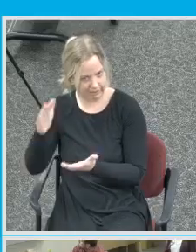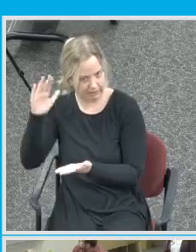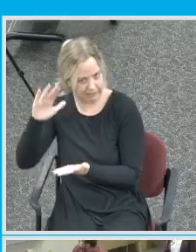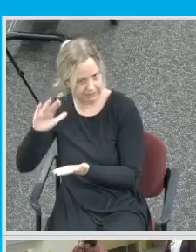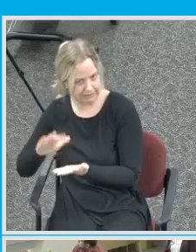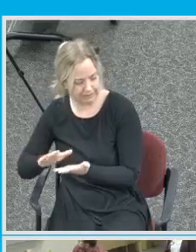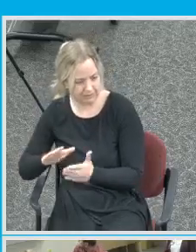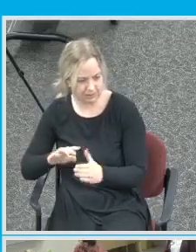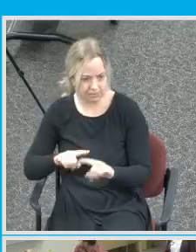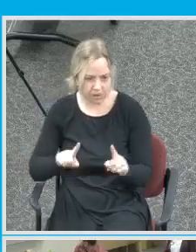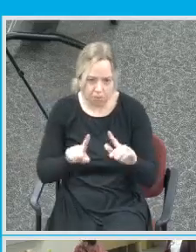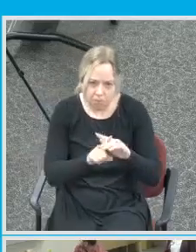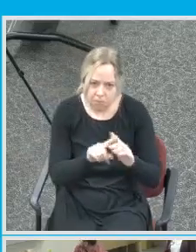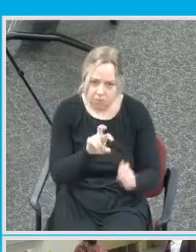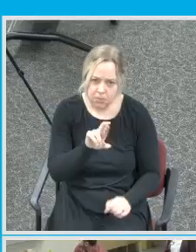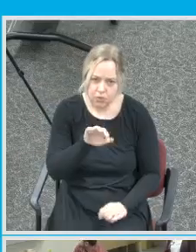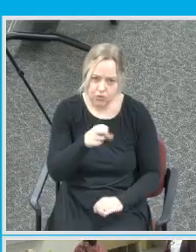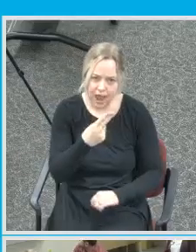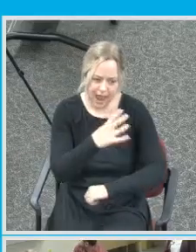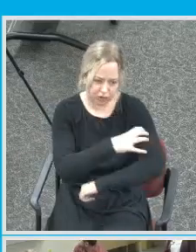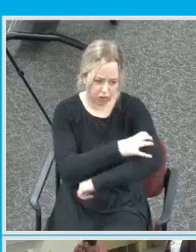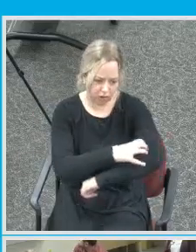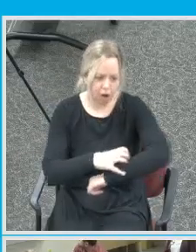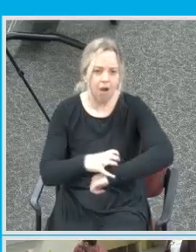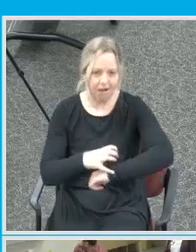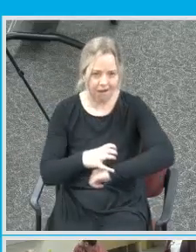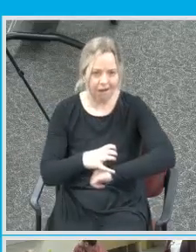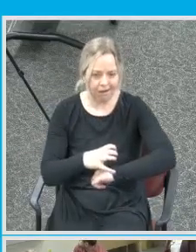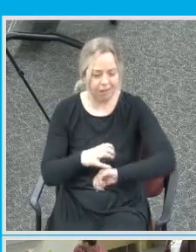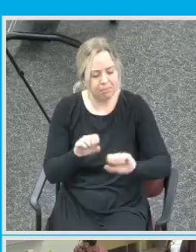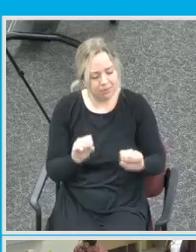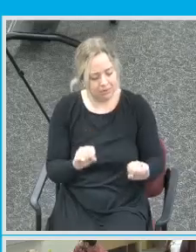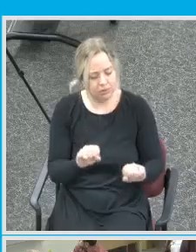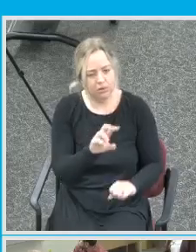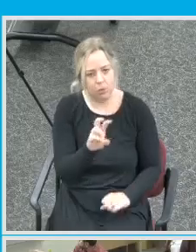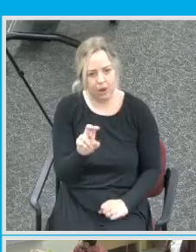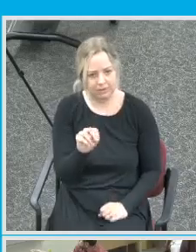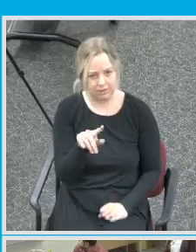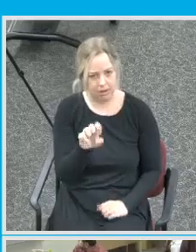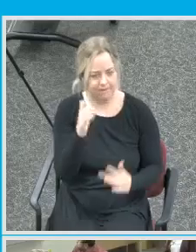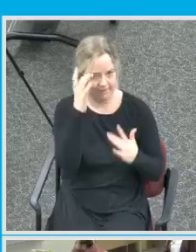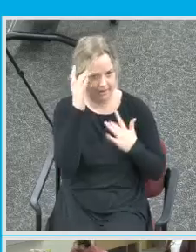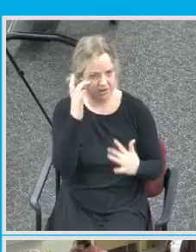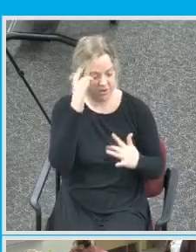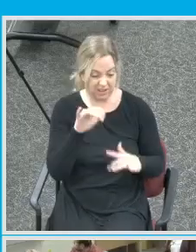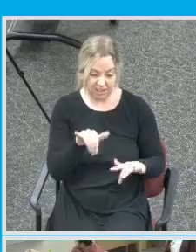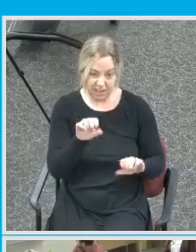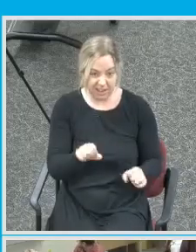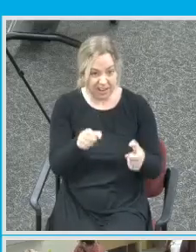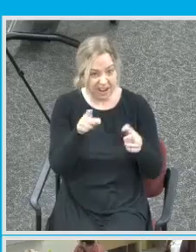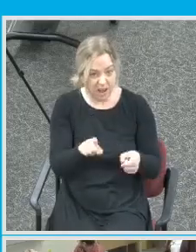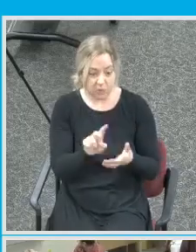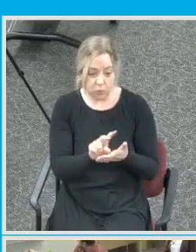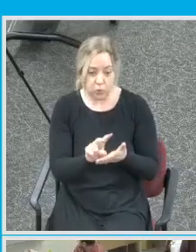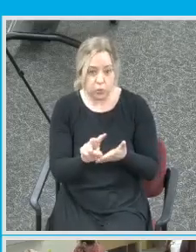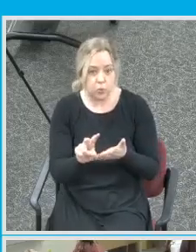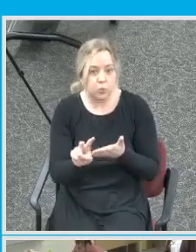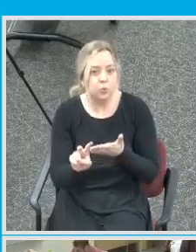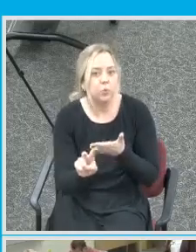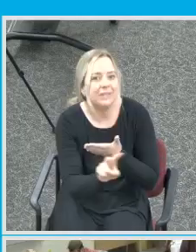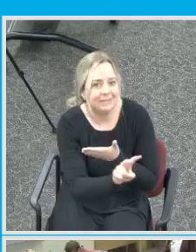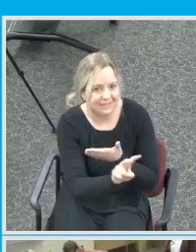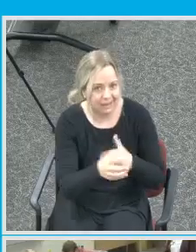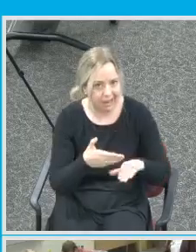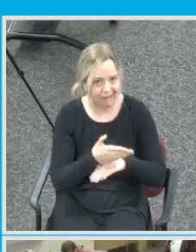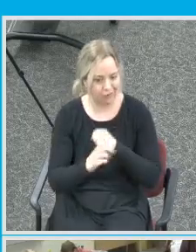then you start thinking about West Nile virus, and that can happen within about 2 weeks after being infected by a mosquito